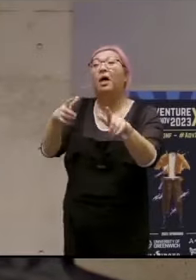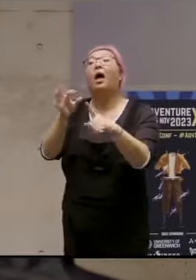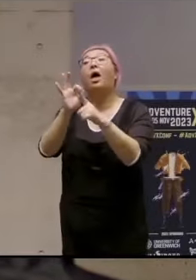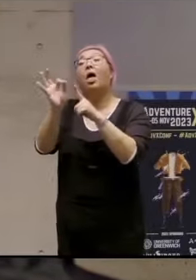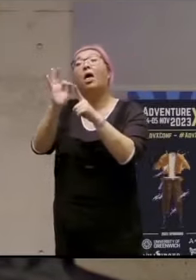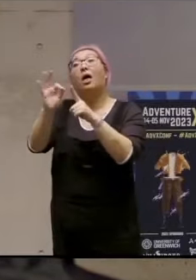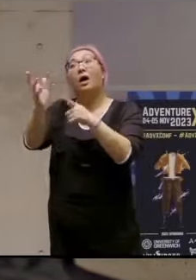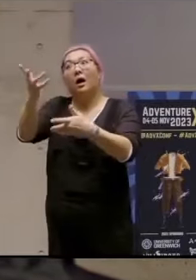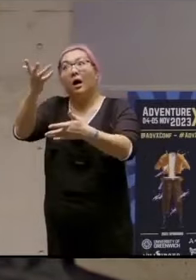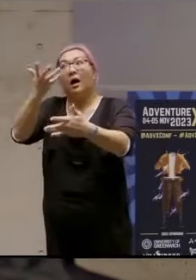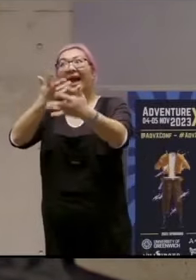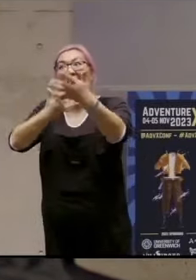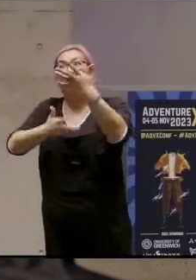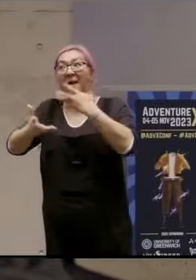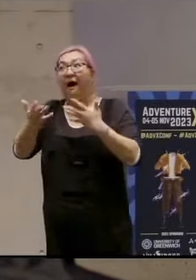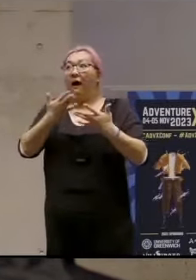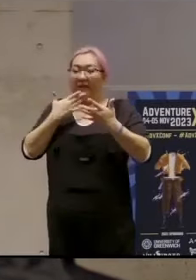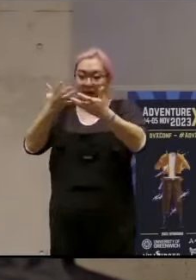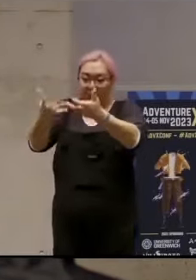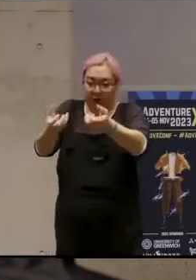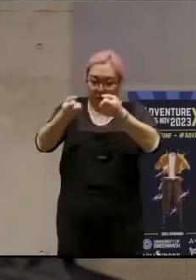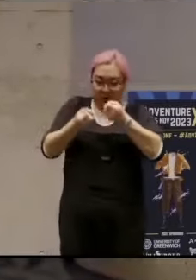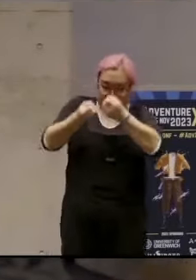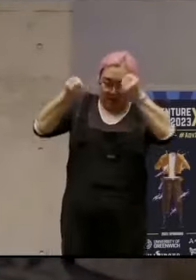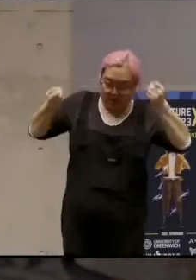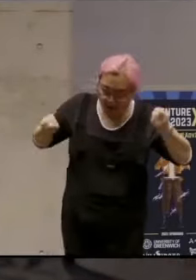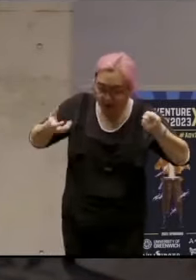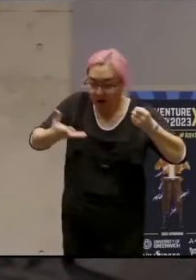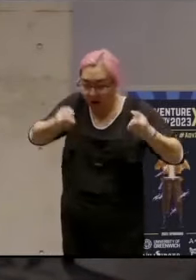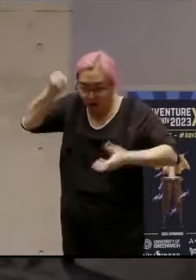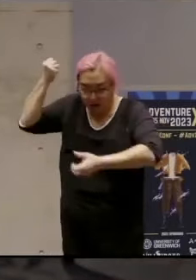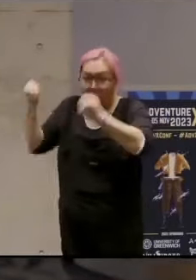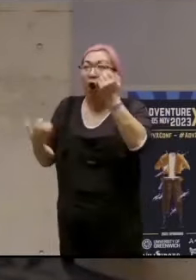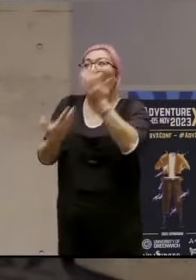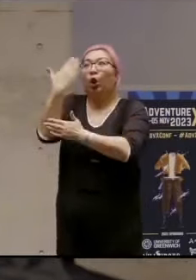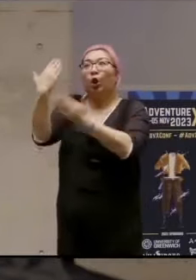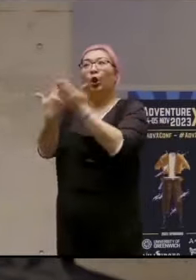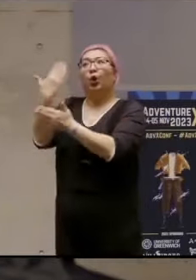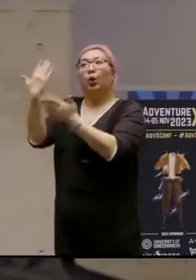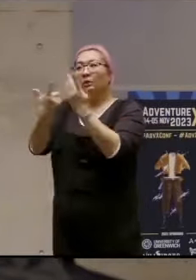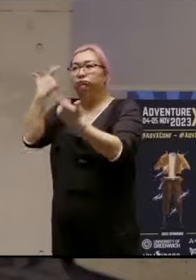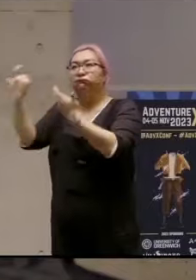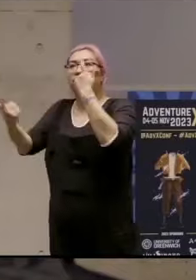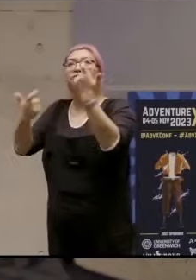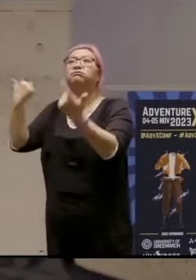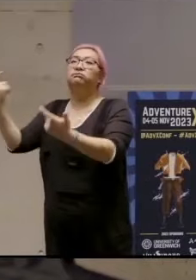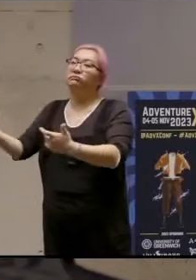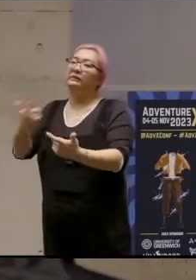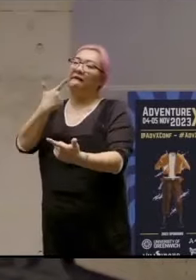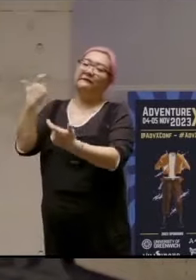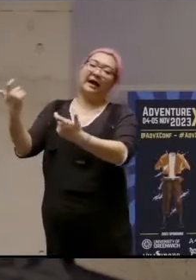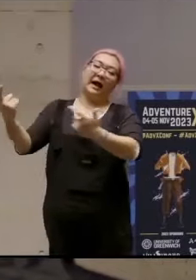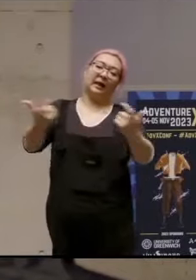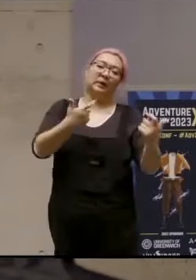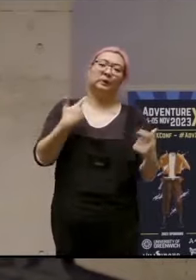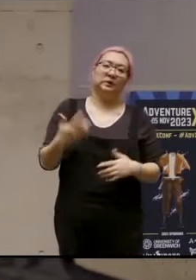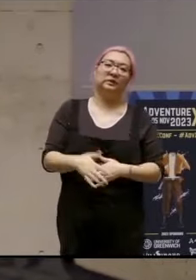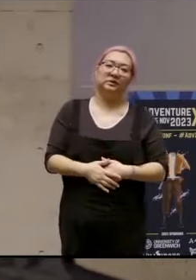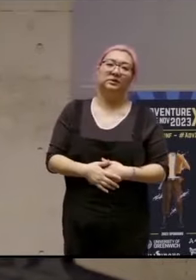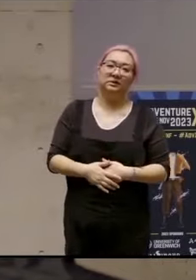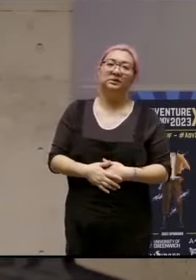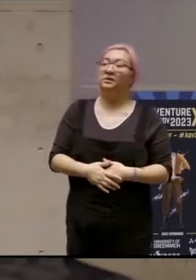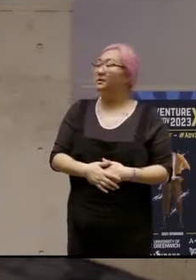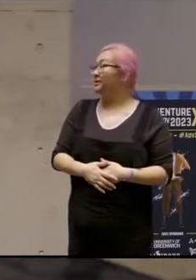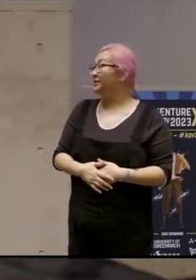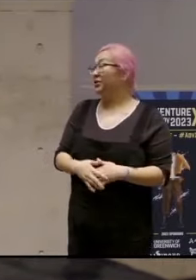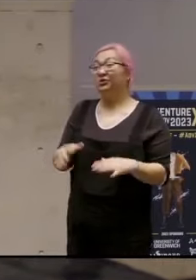we started digging, new titles appeared, we discussed, and we made the selection. I mean, no shortcut